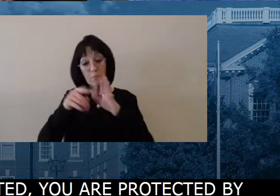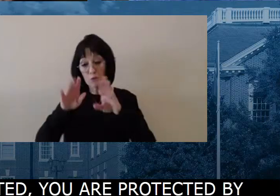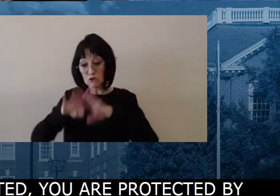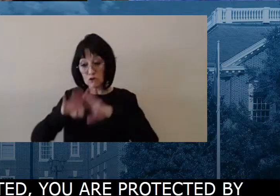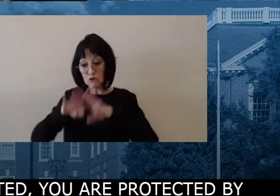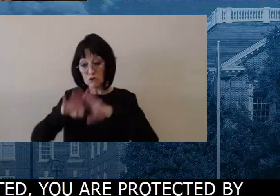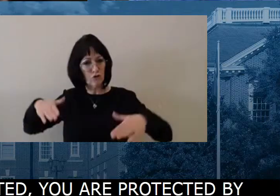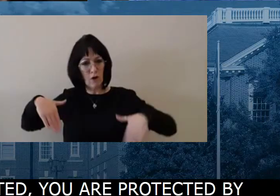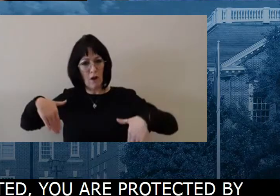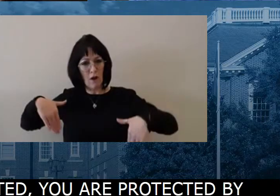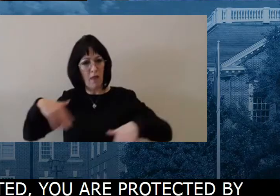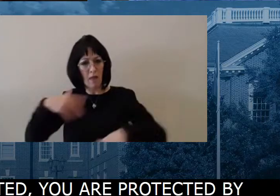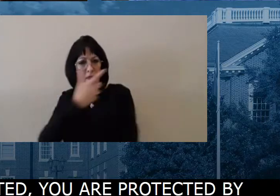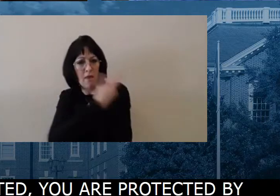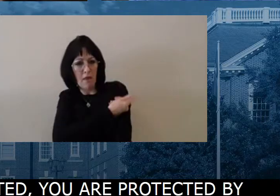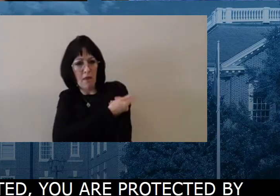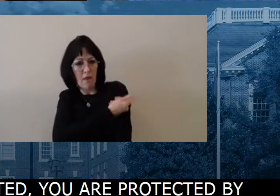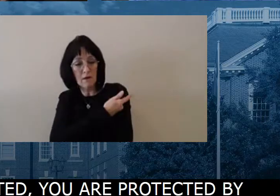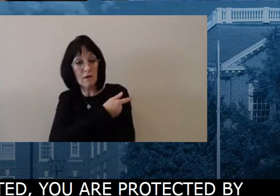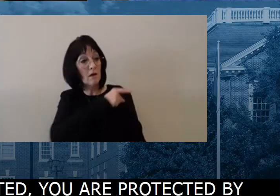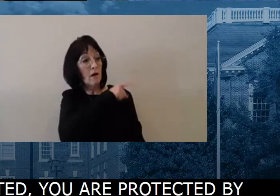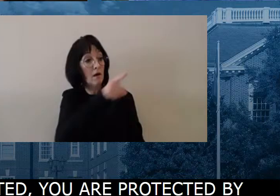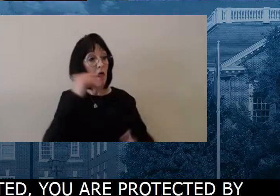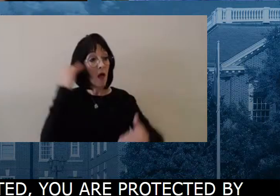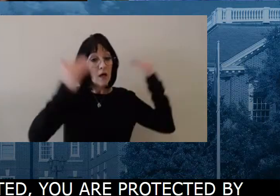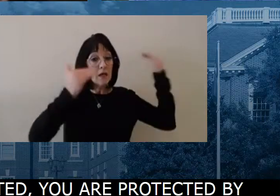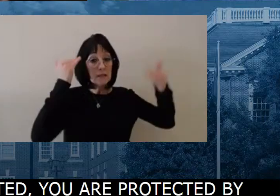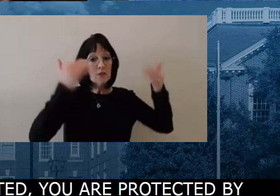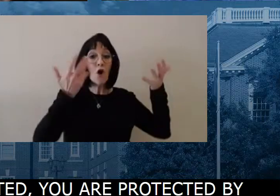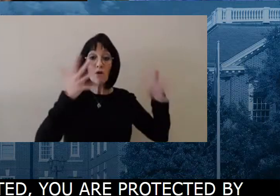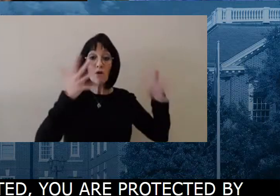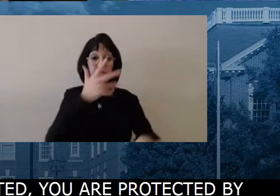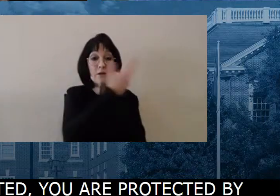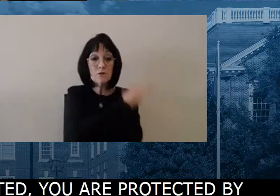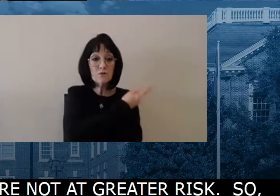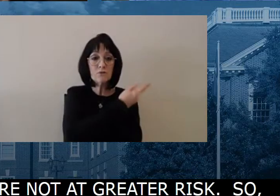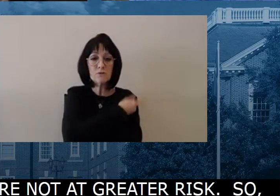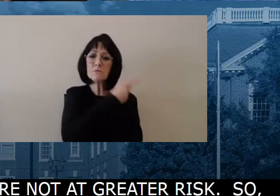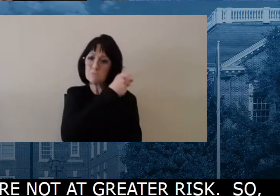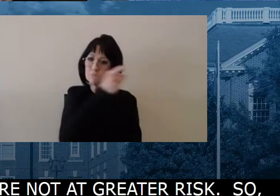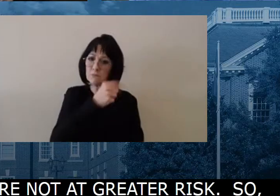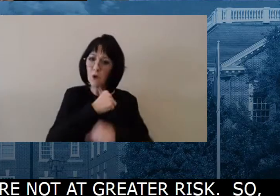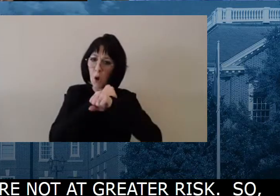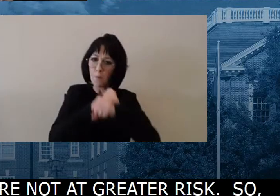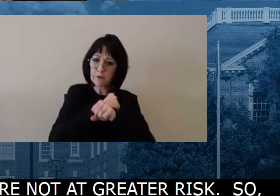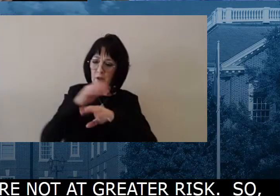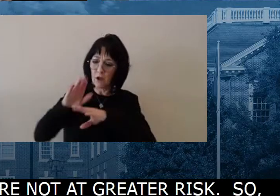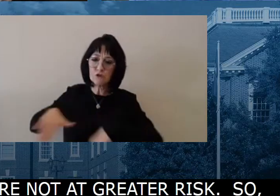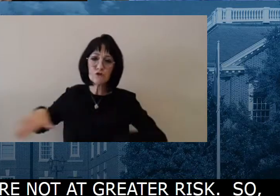are in many ways carrying the water or the protection for others.